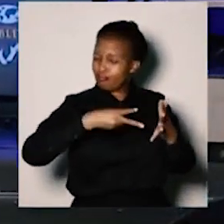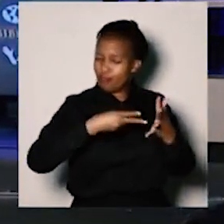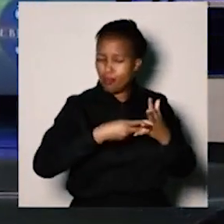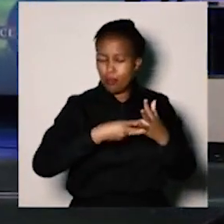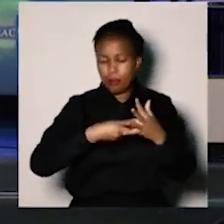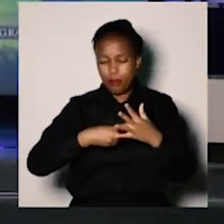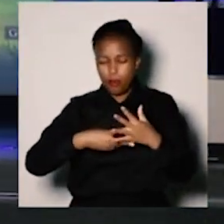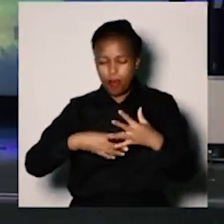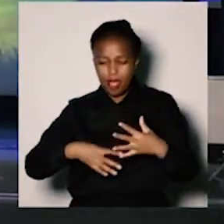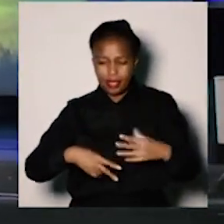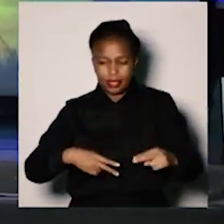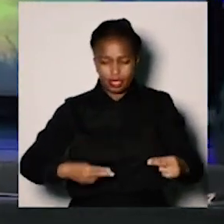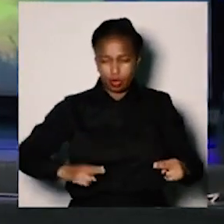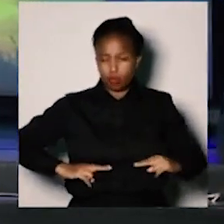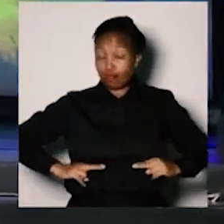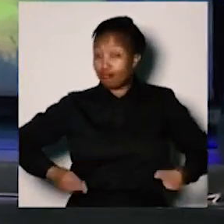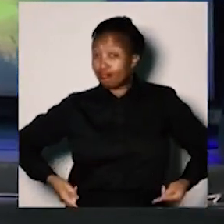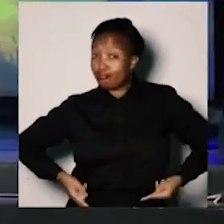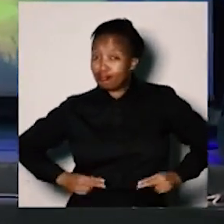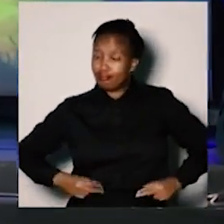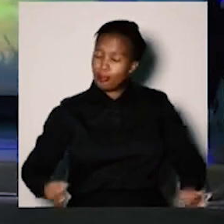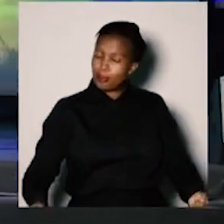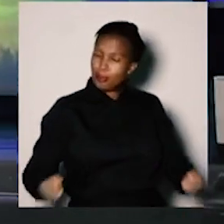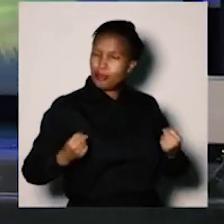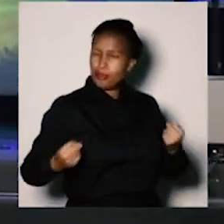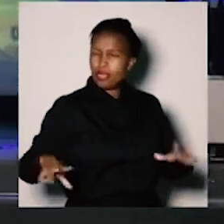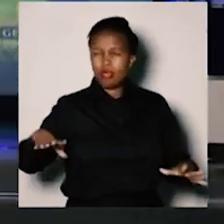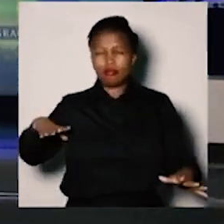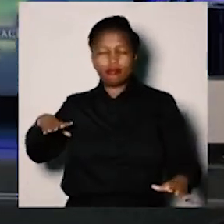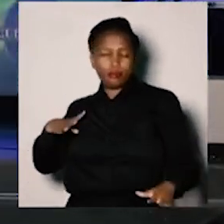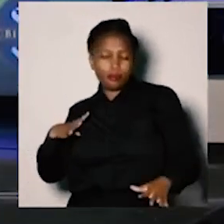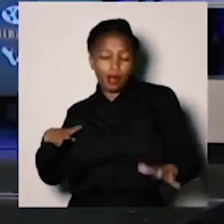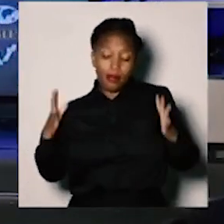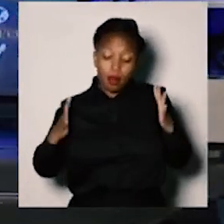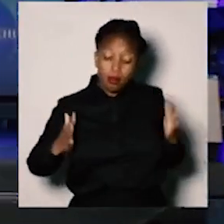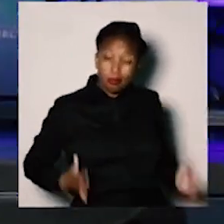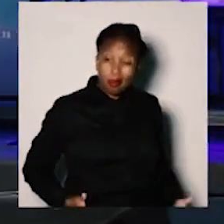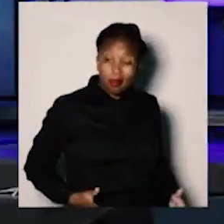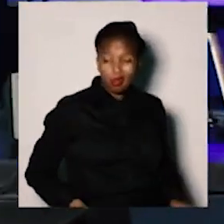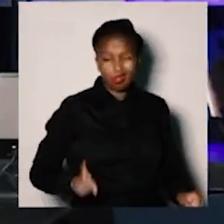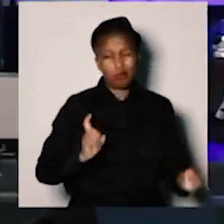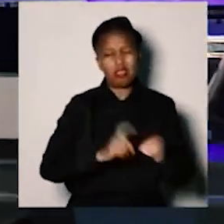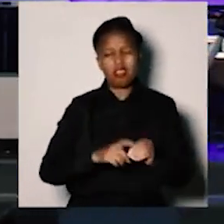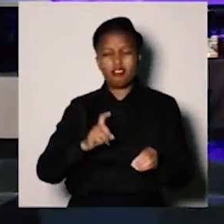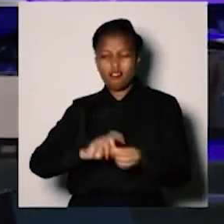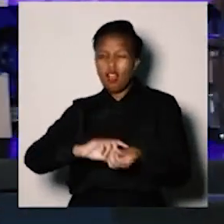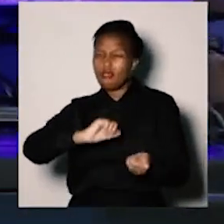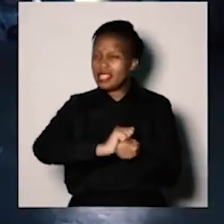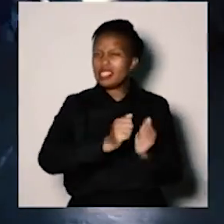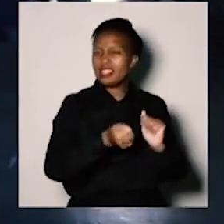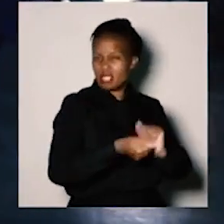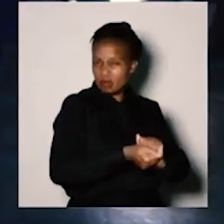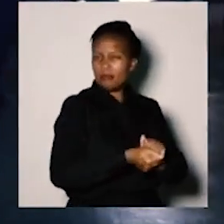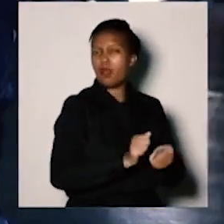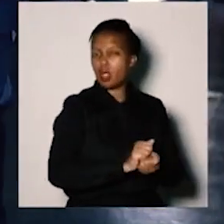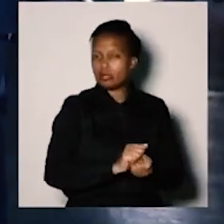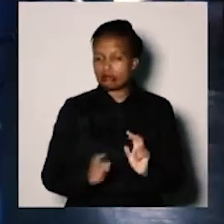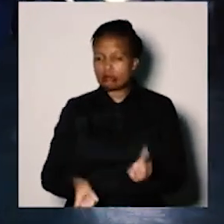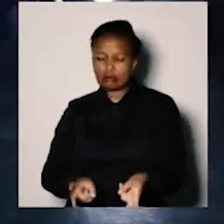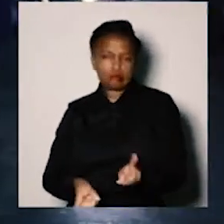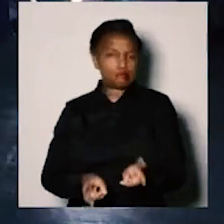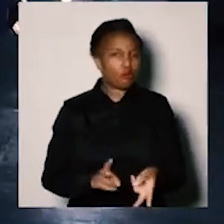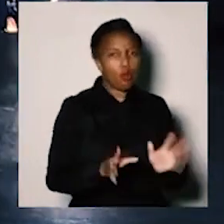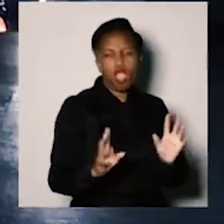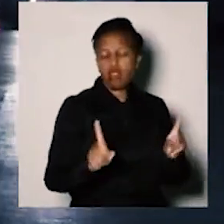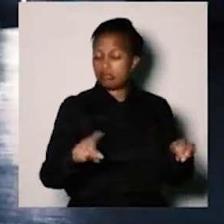up. They boasted about their looks. They loved to be involved in sports, in games, in